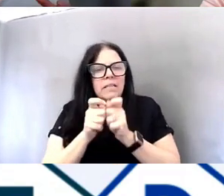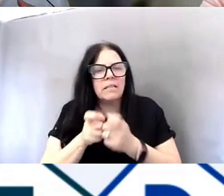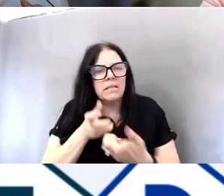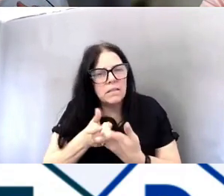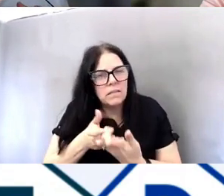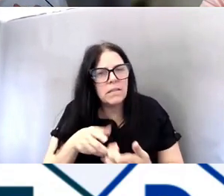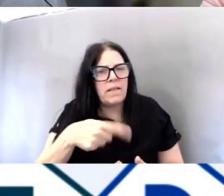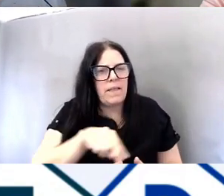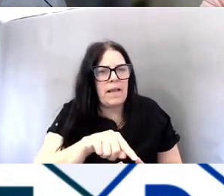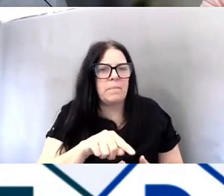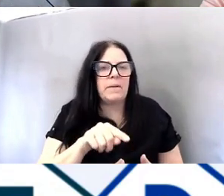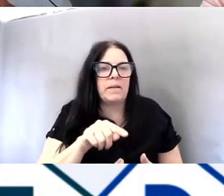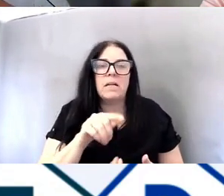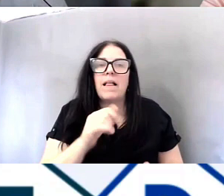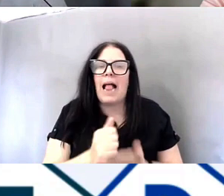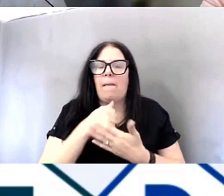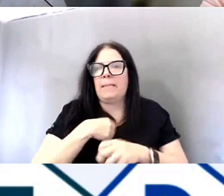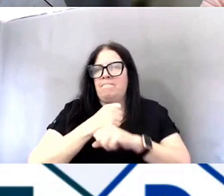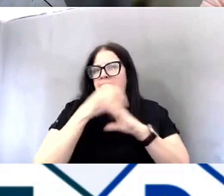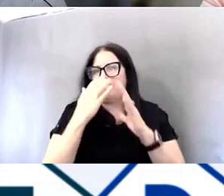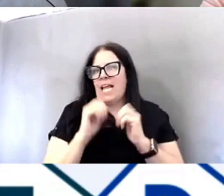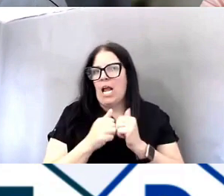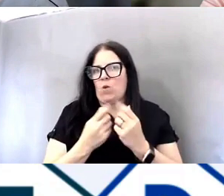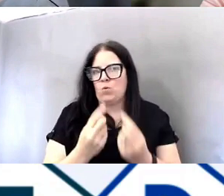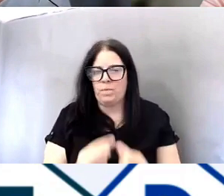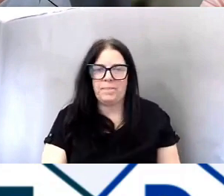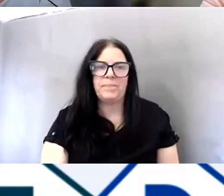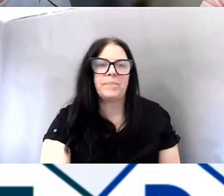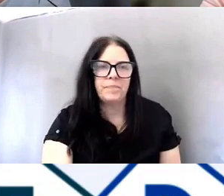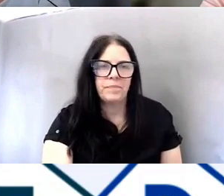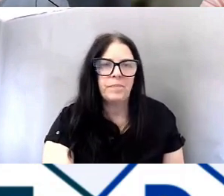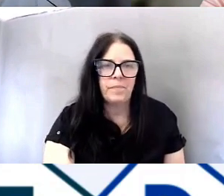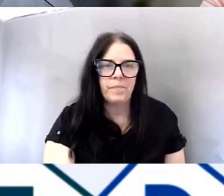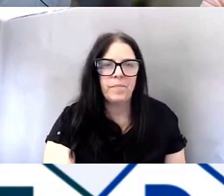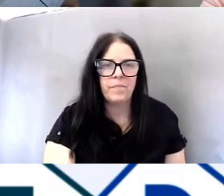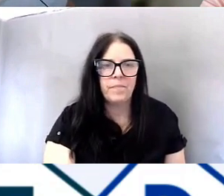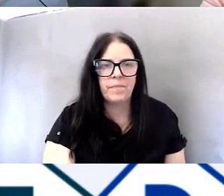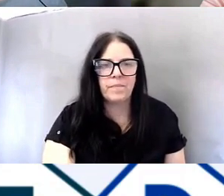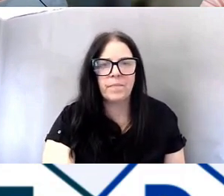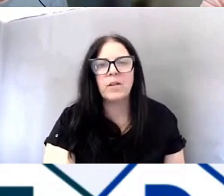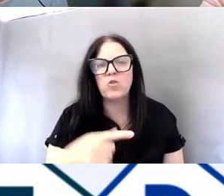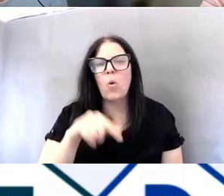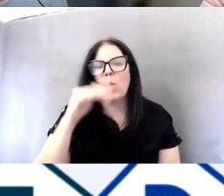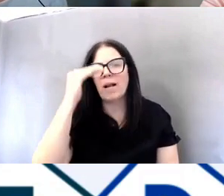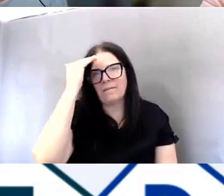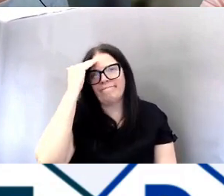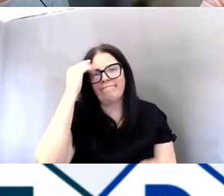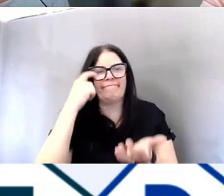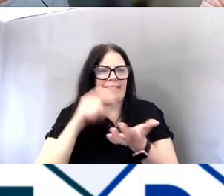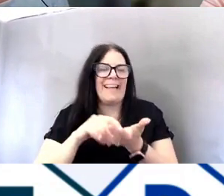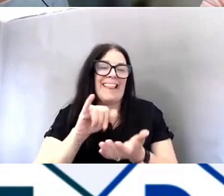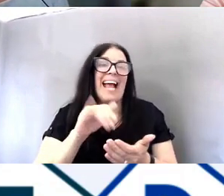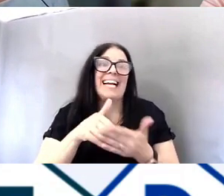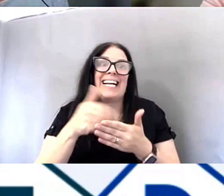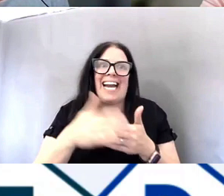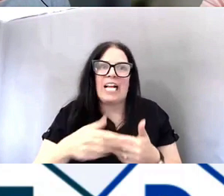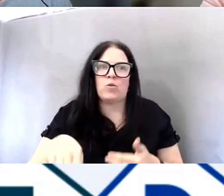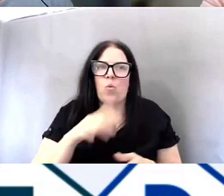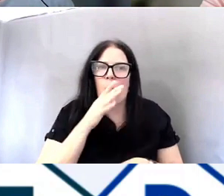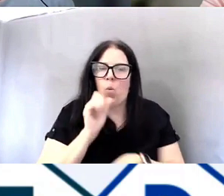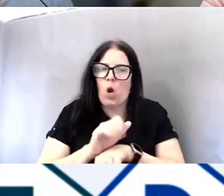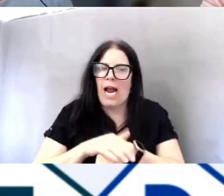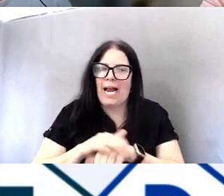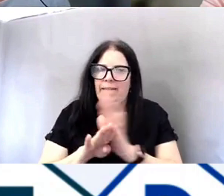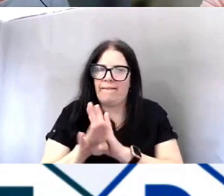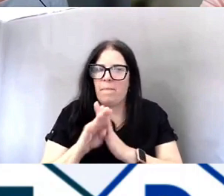use some of the same resources online too. So we're quite aware of that, and that'll be the next phase of